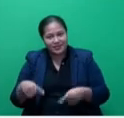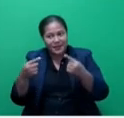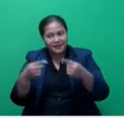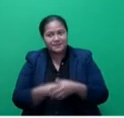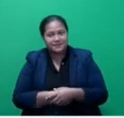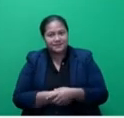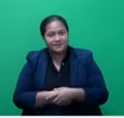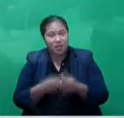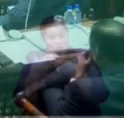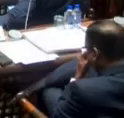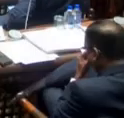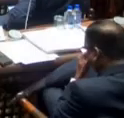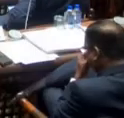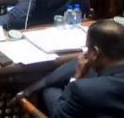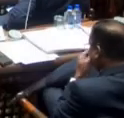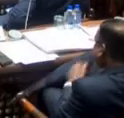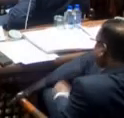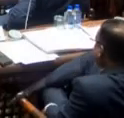Honourable members,